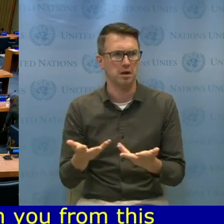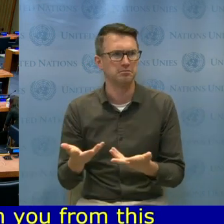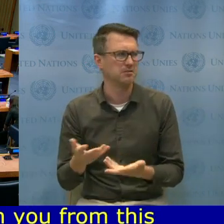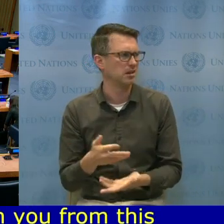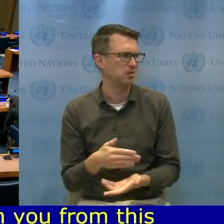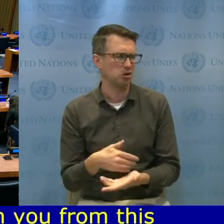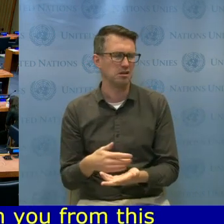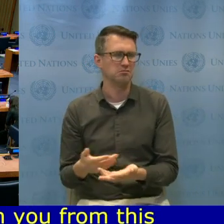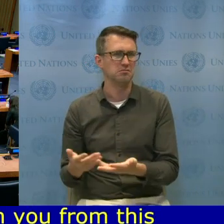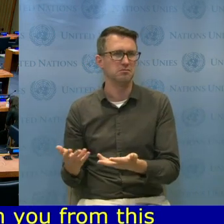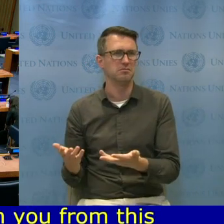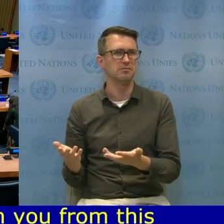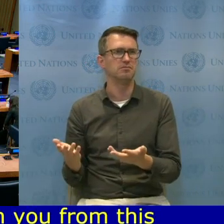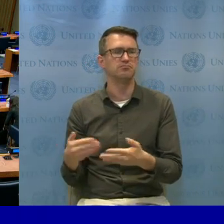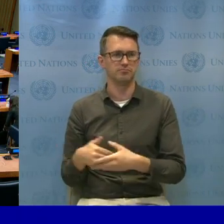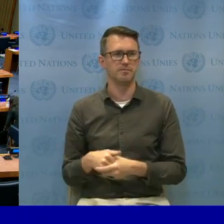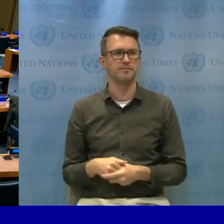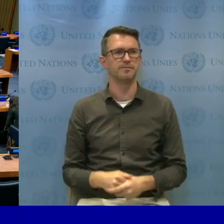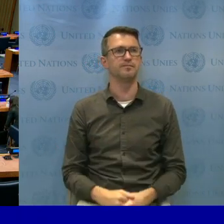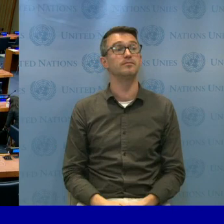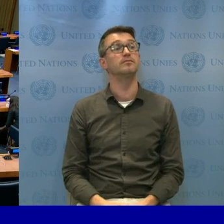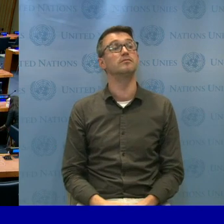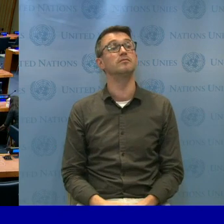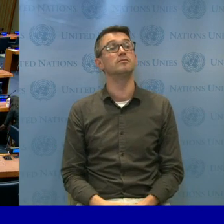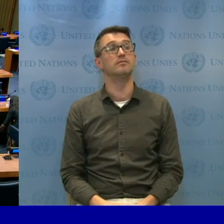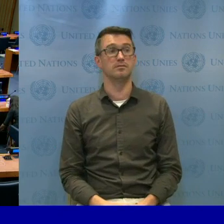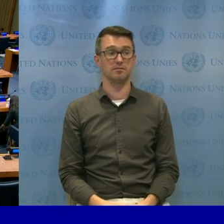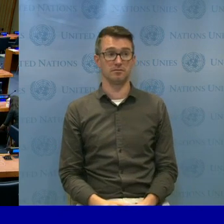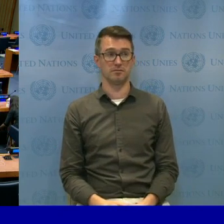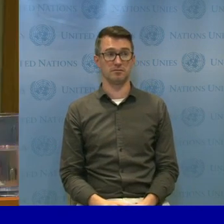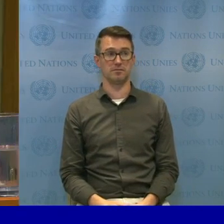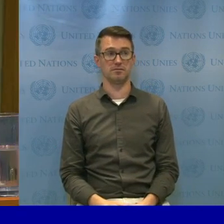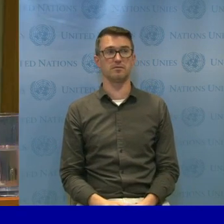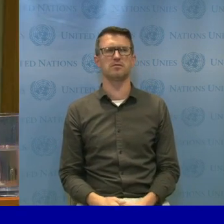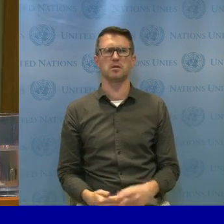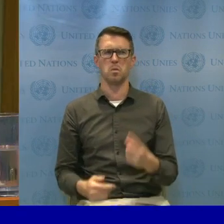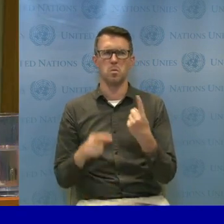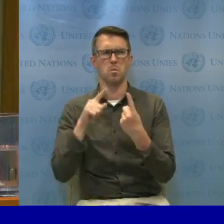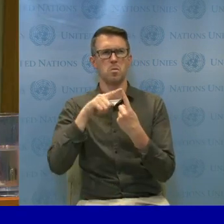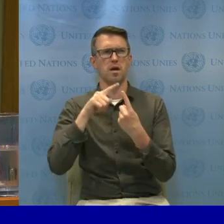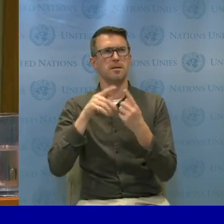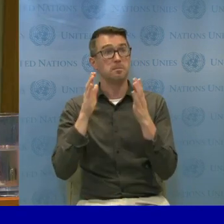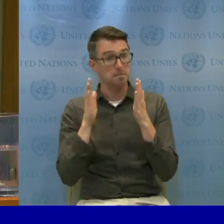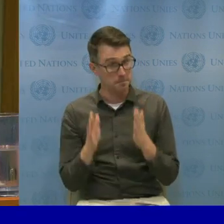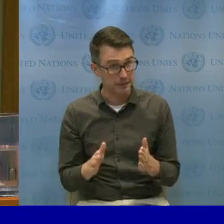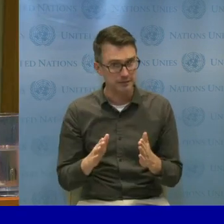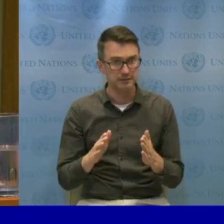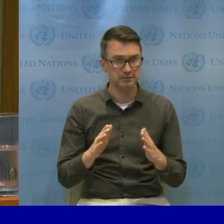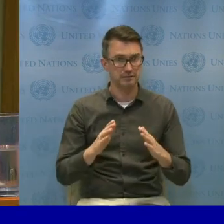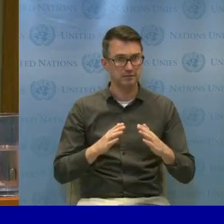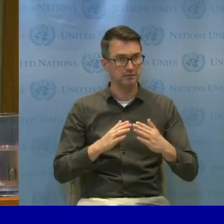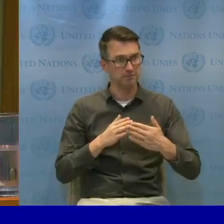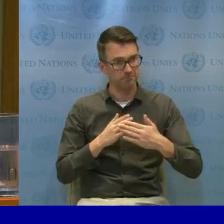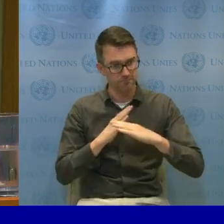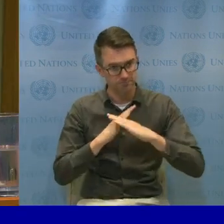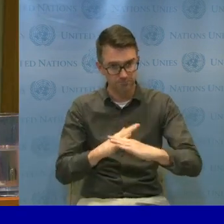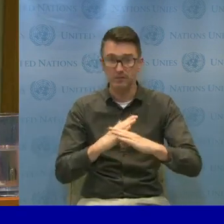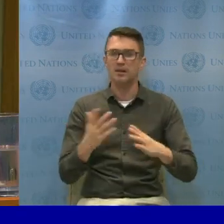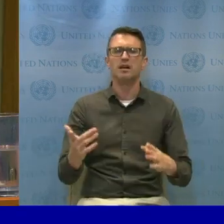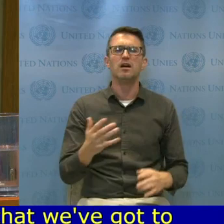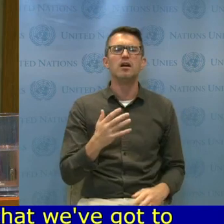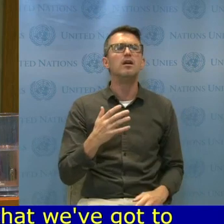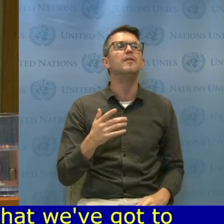biggest things that we got to stop doing is we got to stop labeling people, because that is the biggest challenge going into the healthcare system.